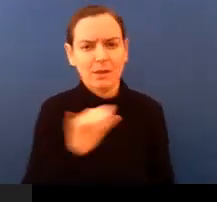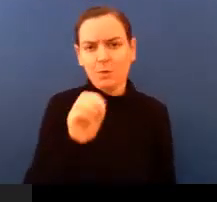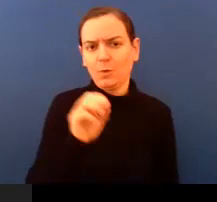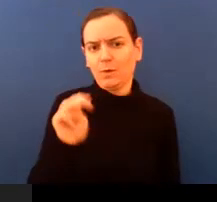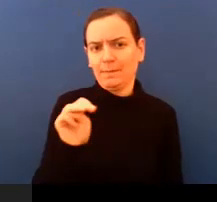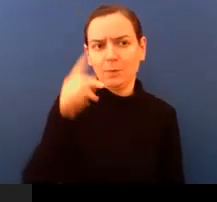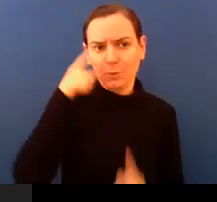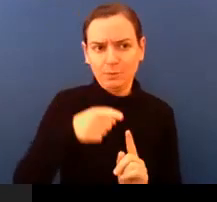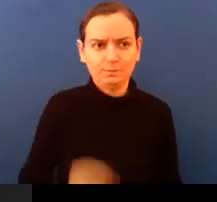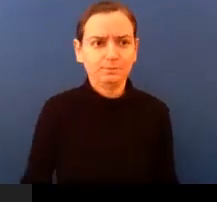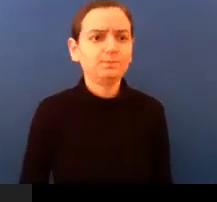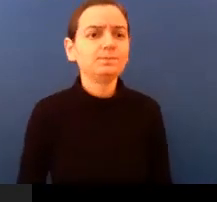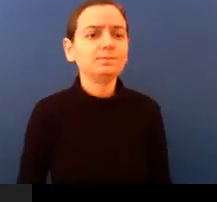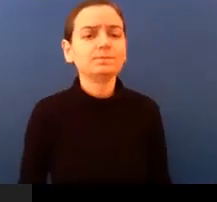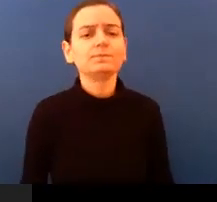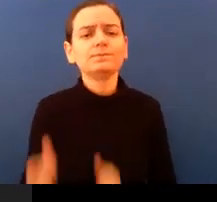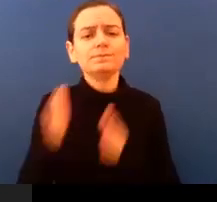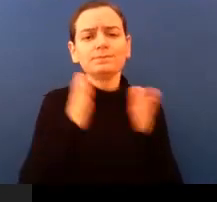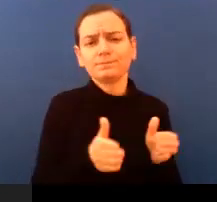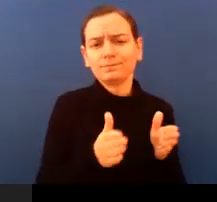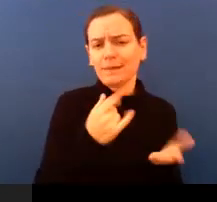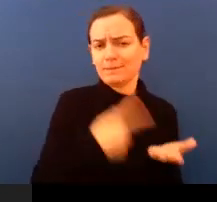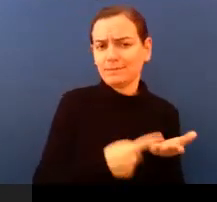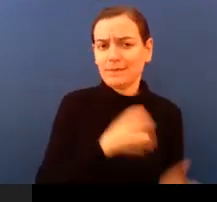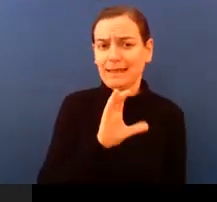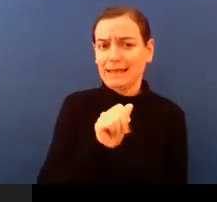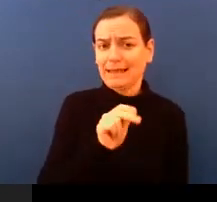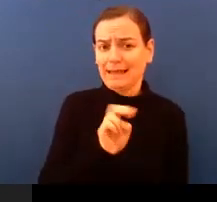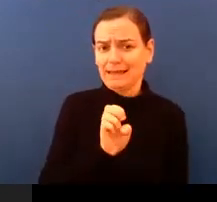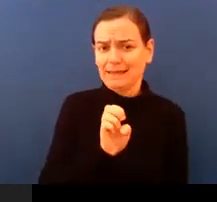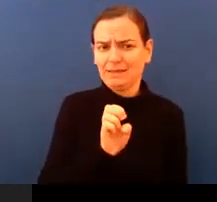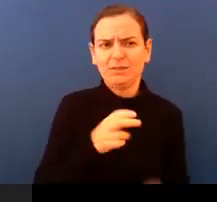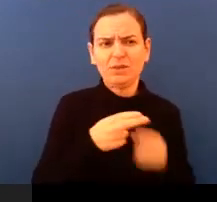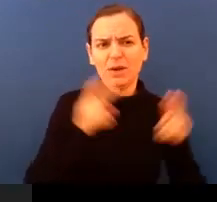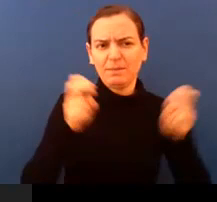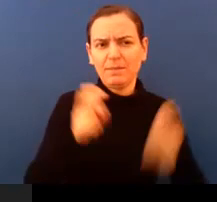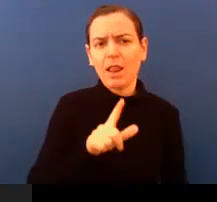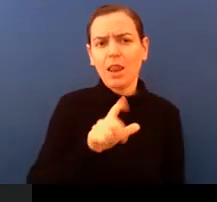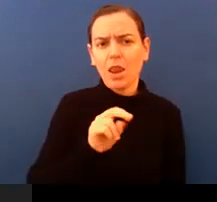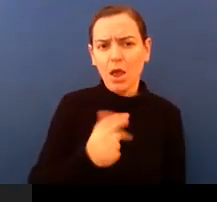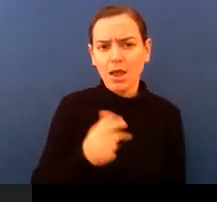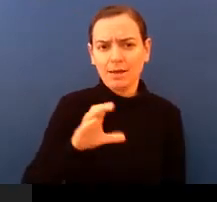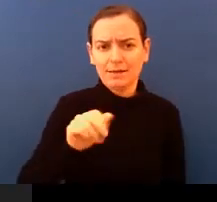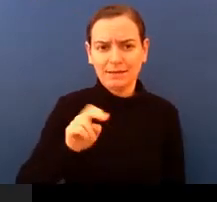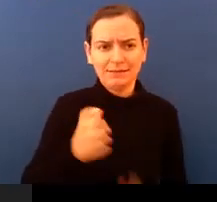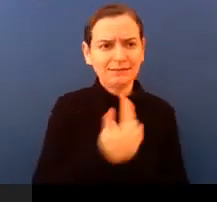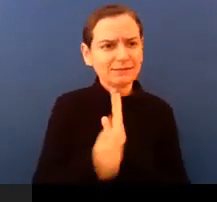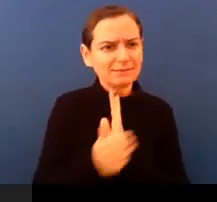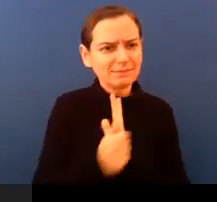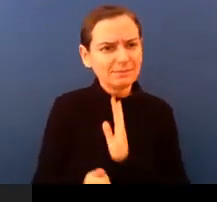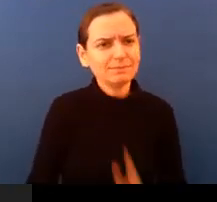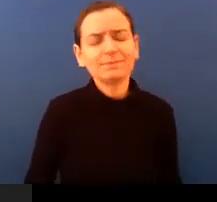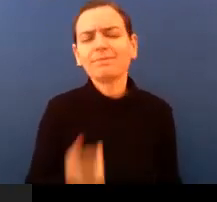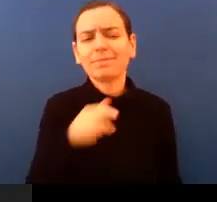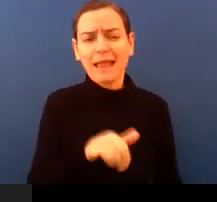so usually you need long cane skills, and these skills will allow you to will allow